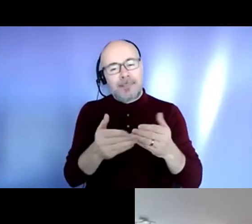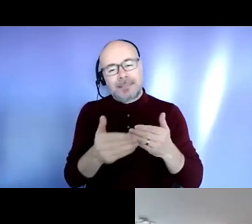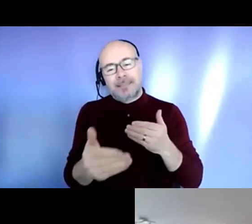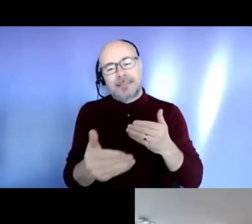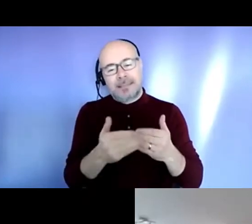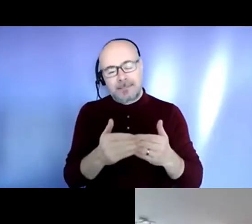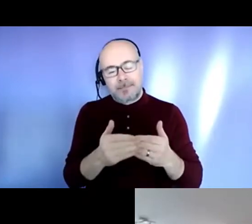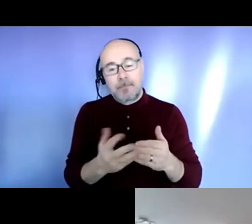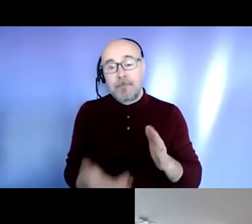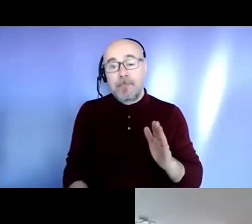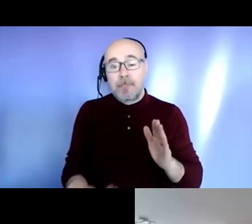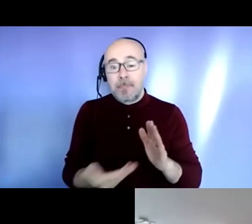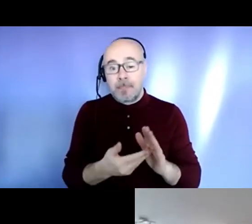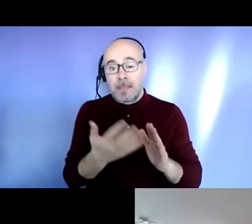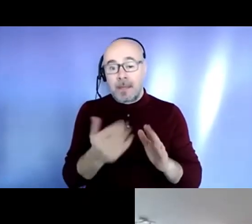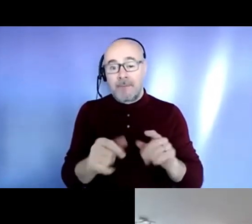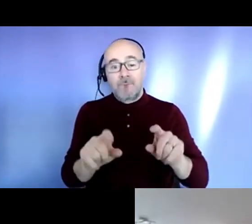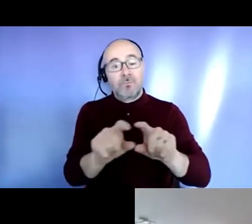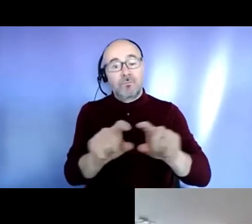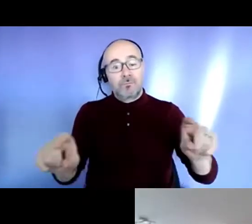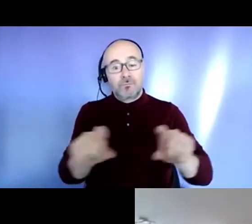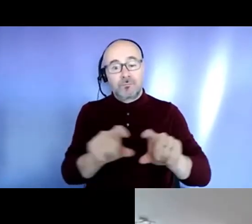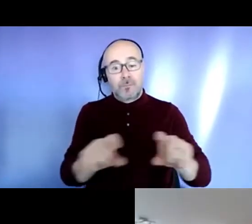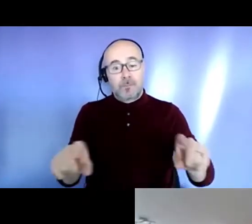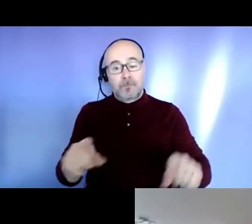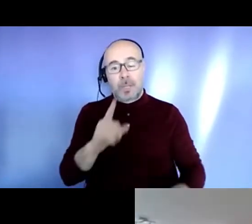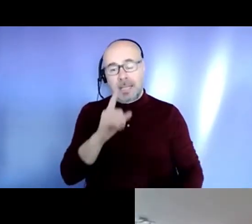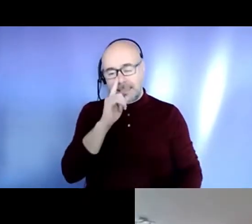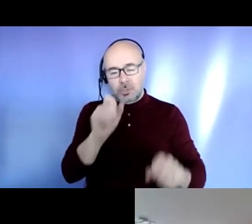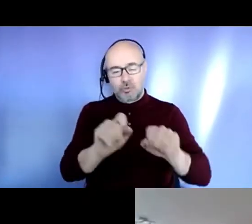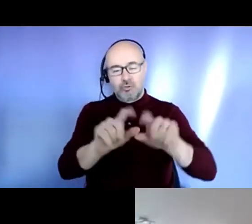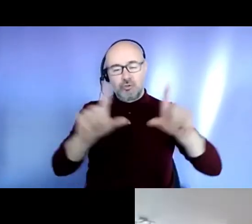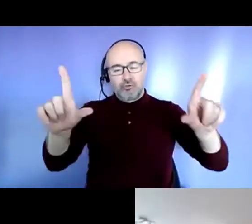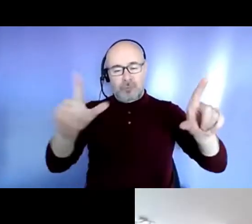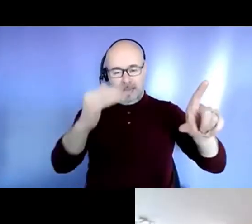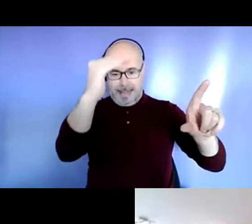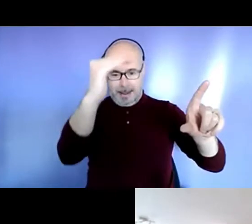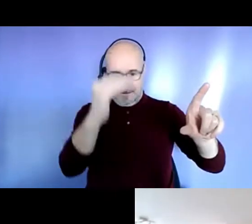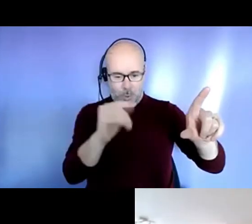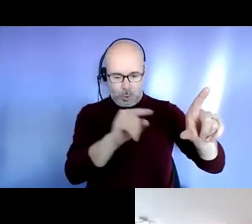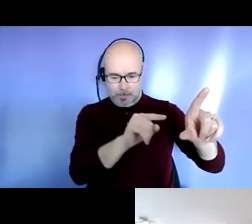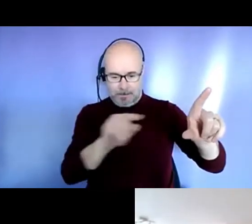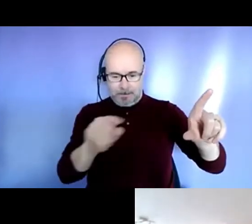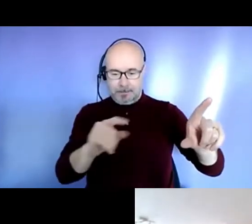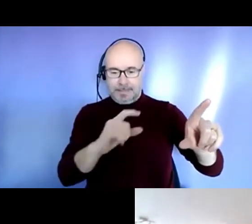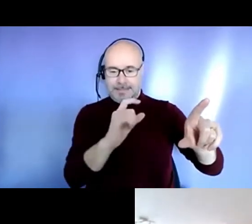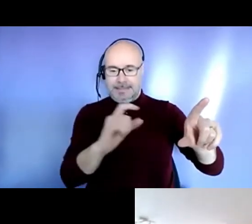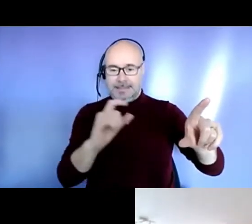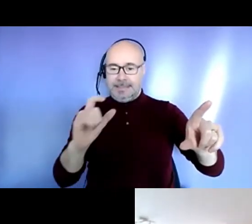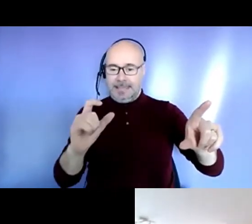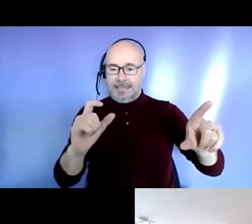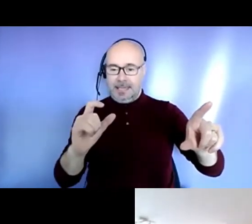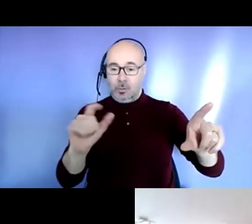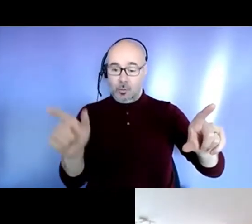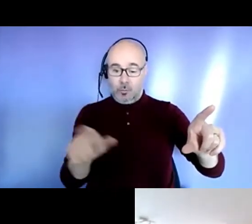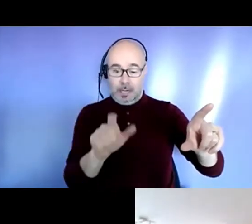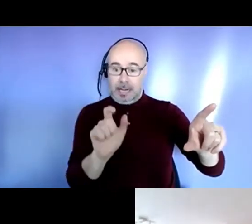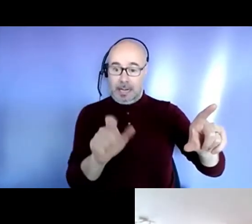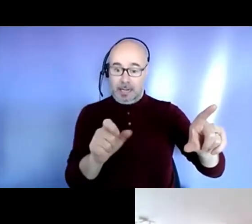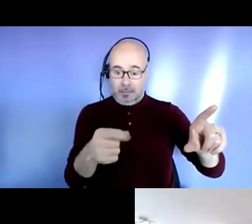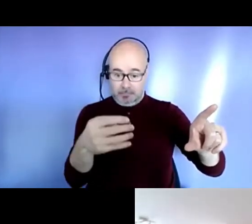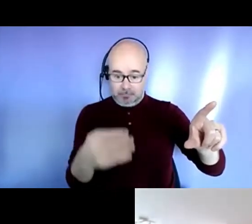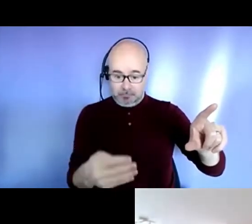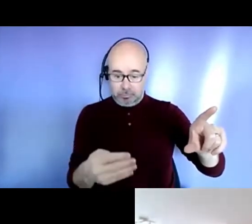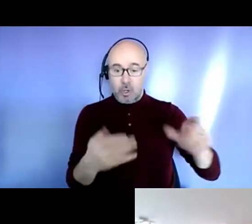can be accessed via the closed captions button at the bottom of the screen, where you can click show subtitle. And if you click on